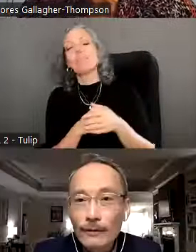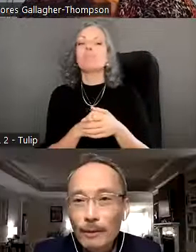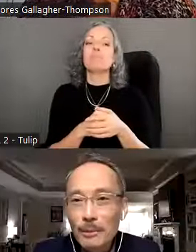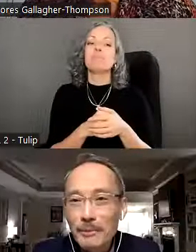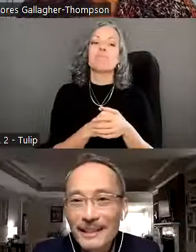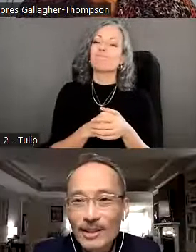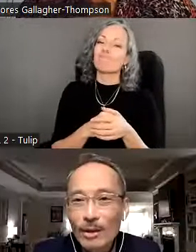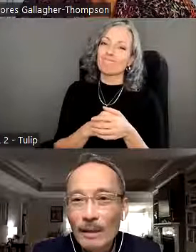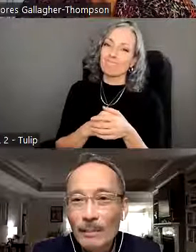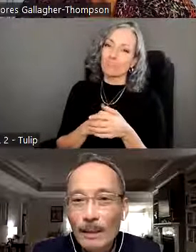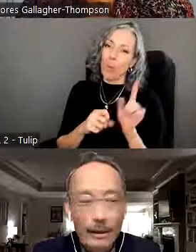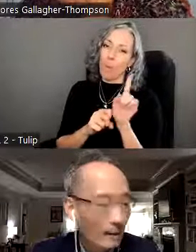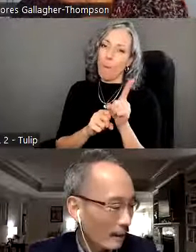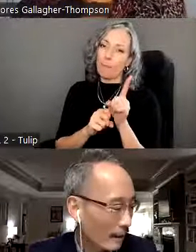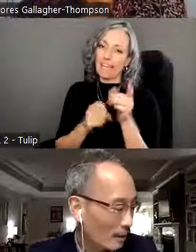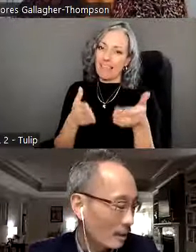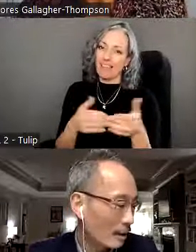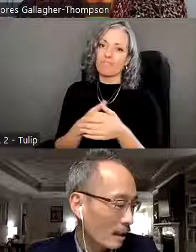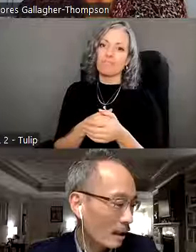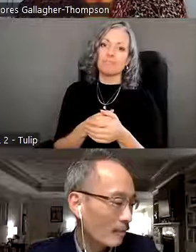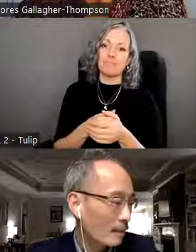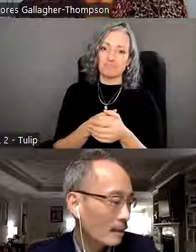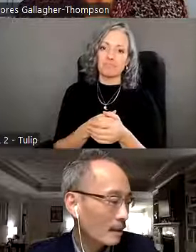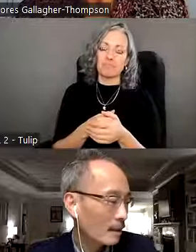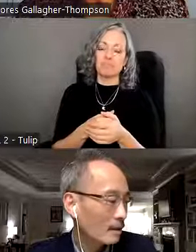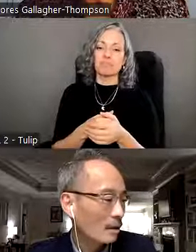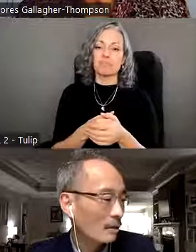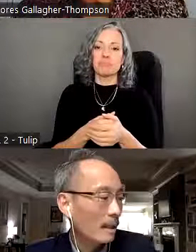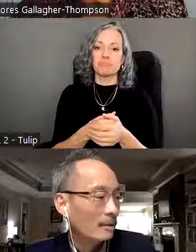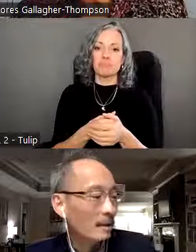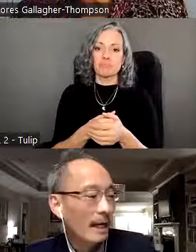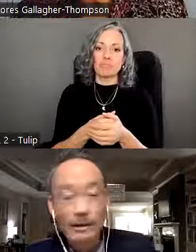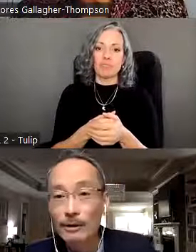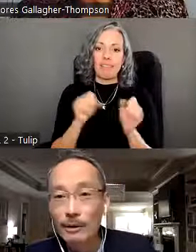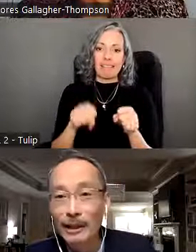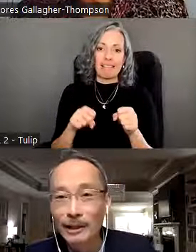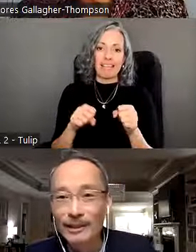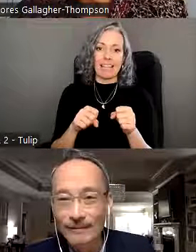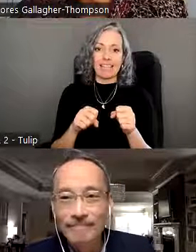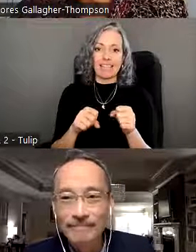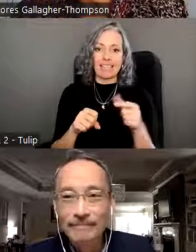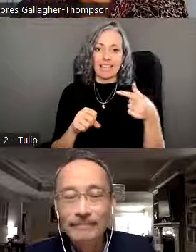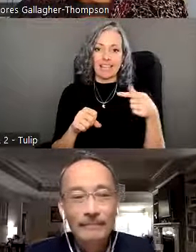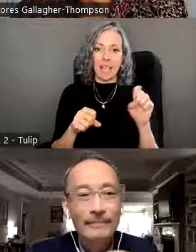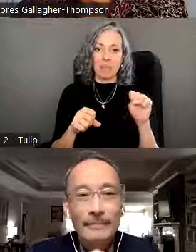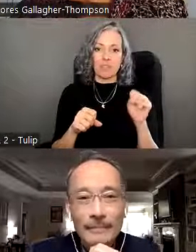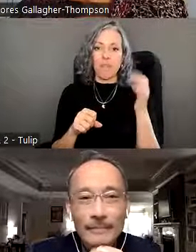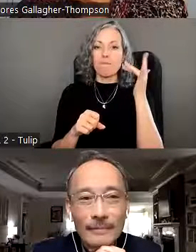Actually, give you 1 more minute. So Barbara actually can talk about gaps and future directions.